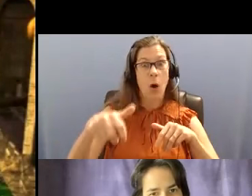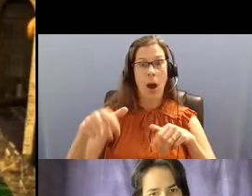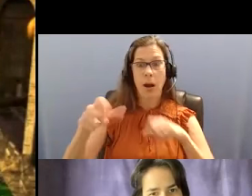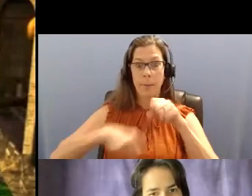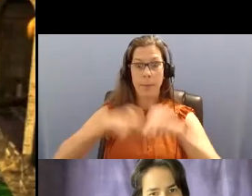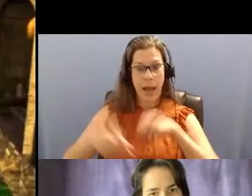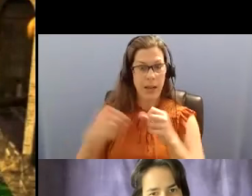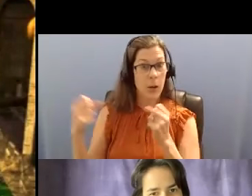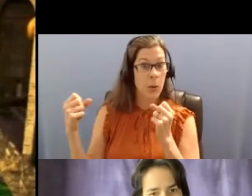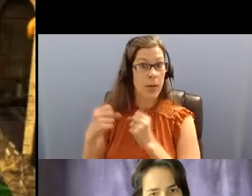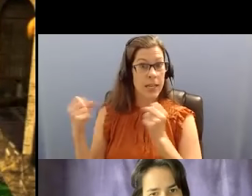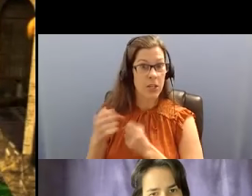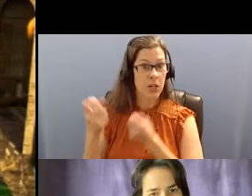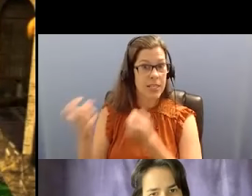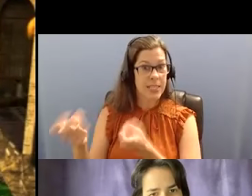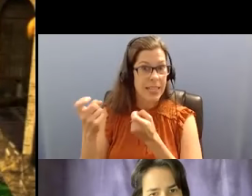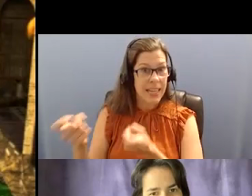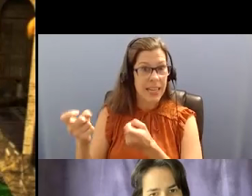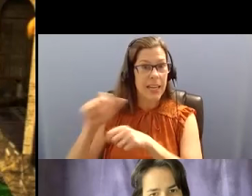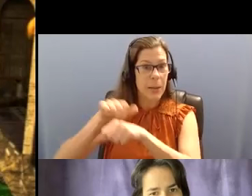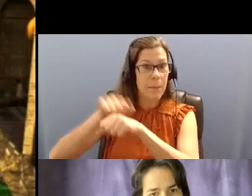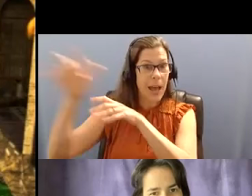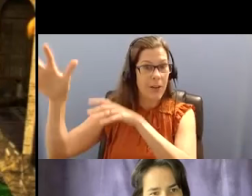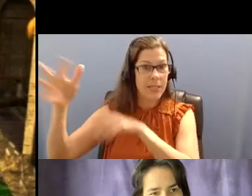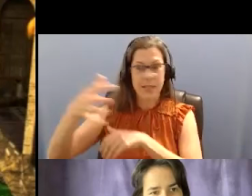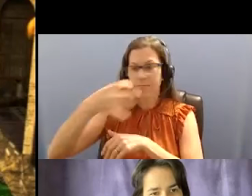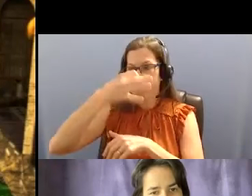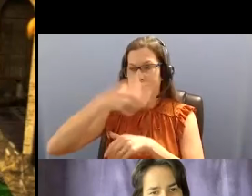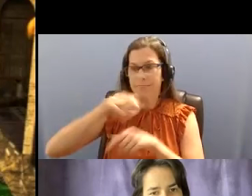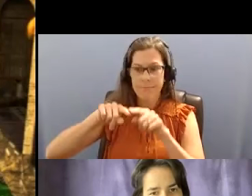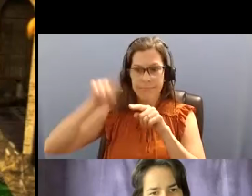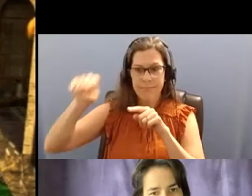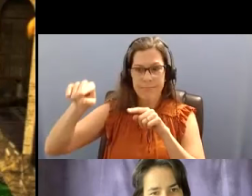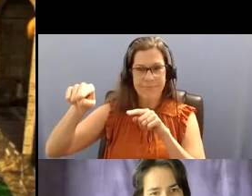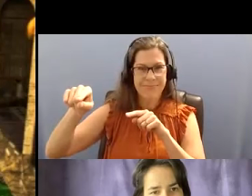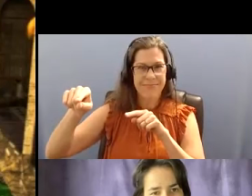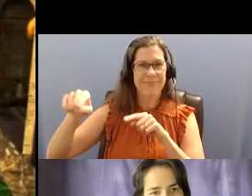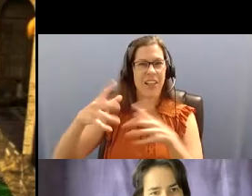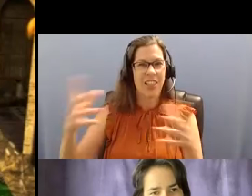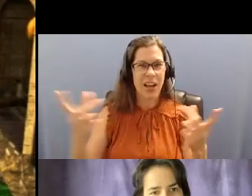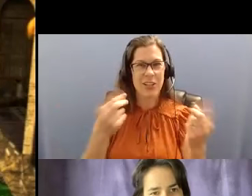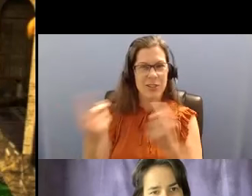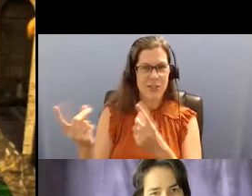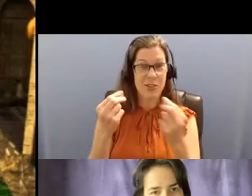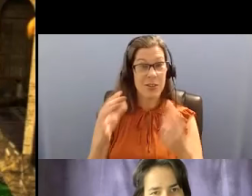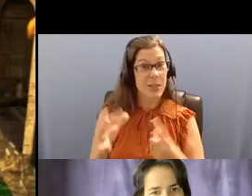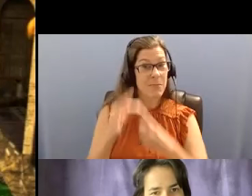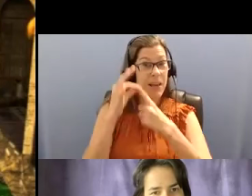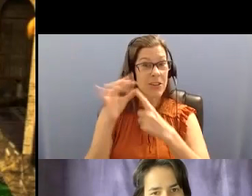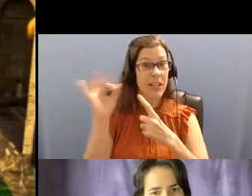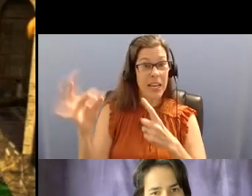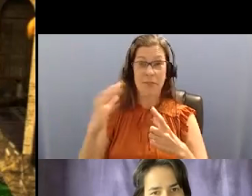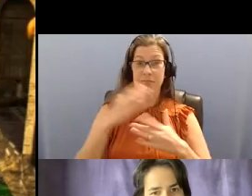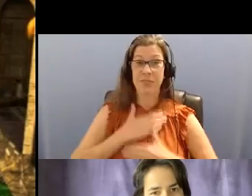winter, you have skiing. We have a skiing mountain close by. And so just lots to do, especially if you're an